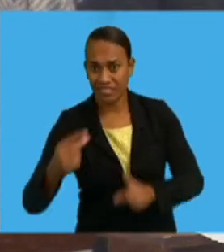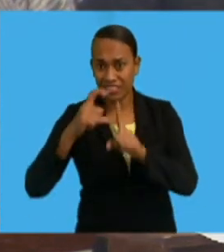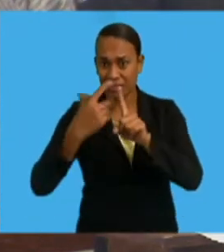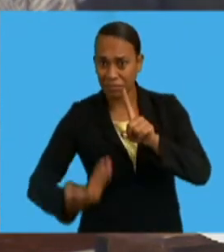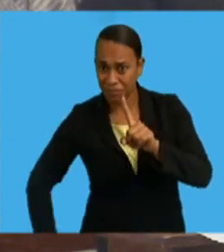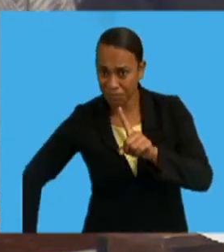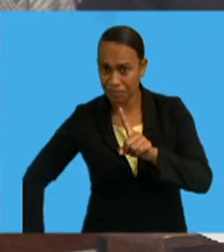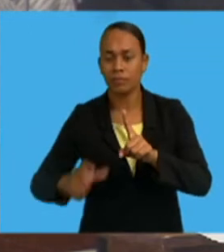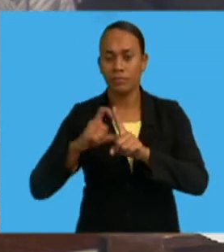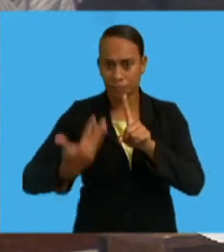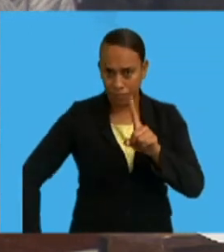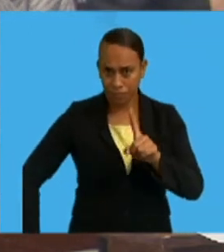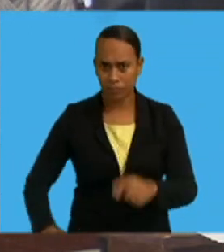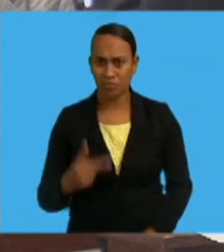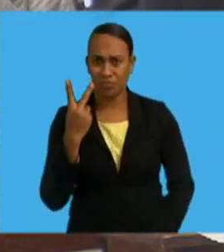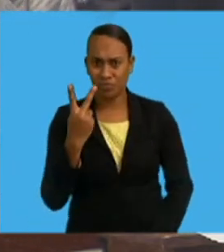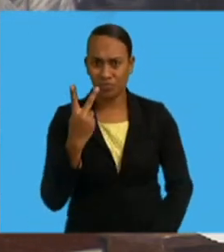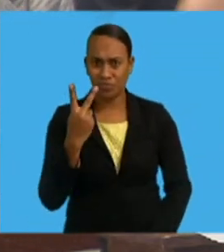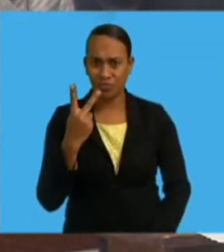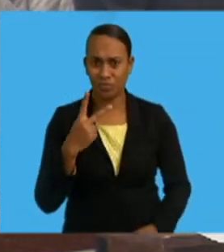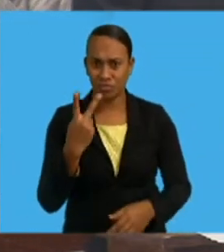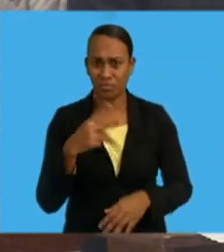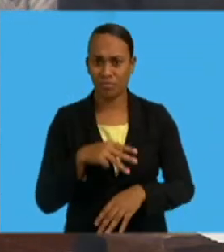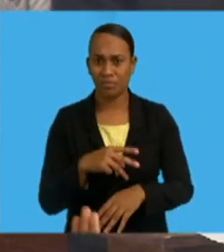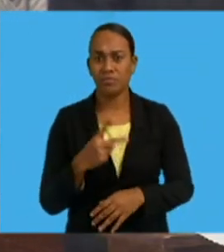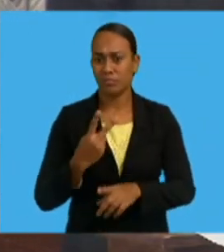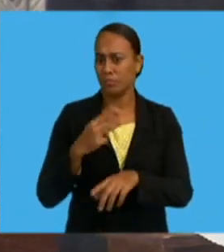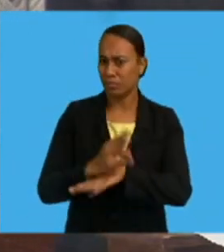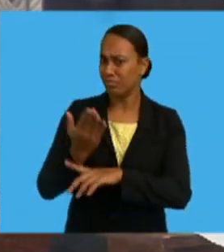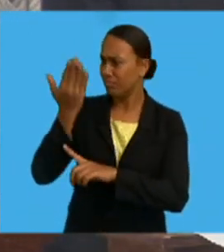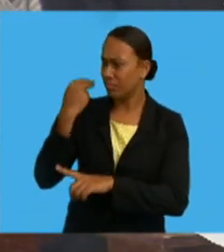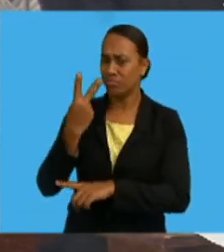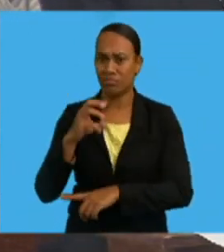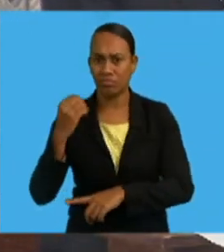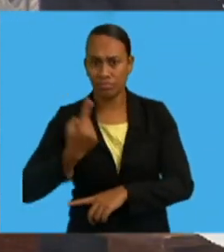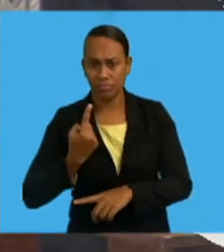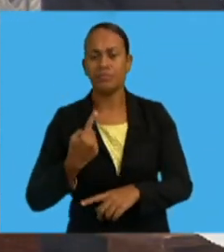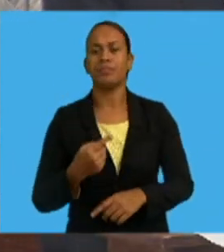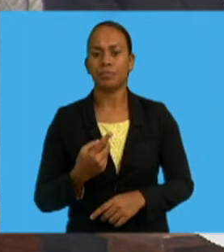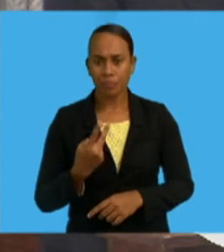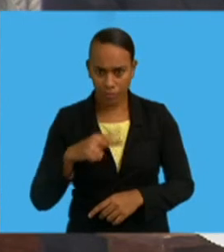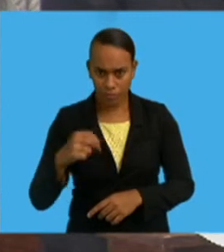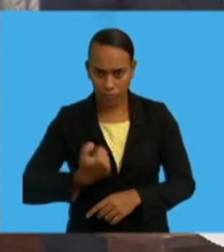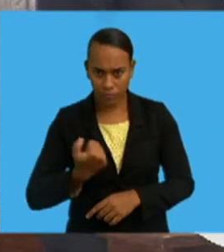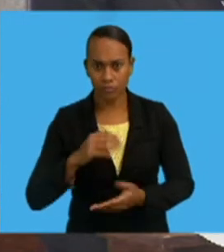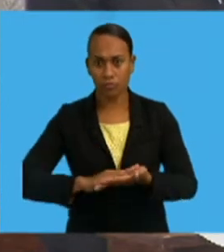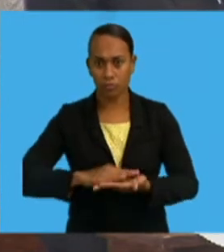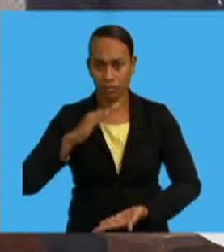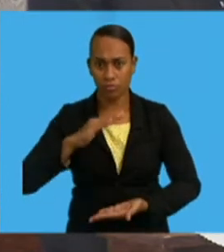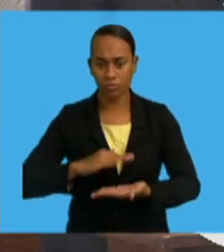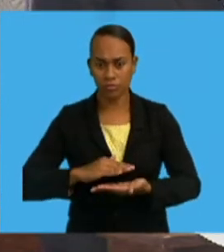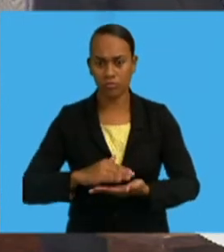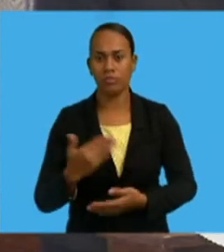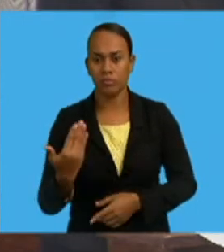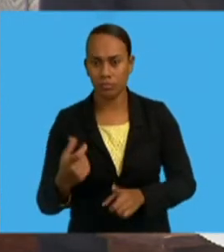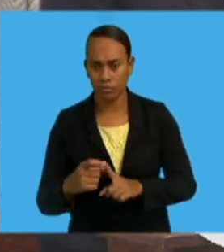reduced by more than two-thirds between 2011 and 2016, a reflection of better care and support for people affected by